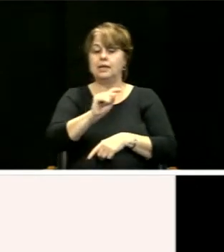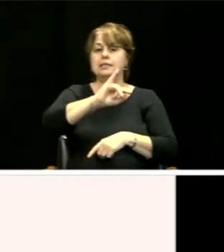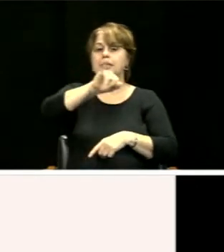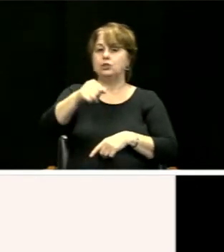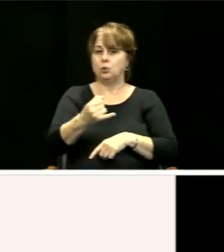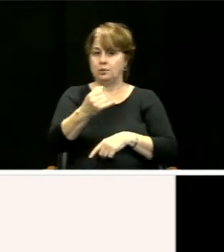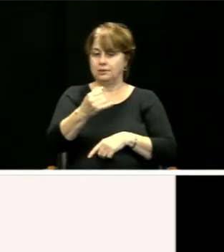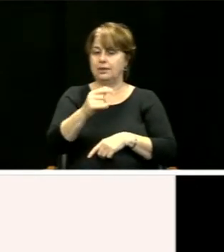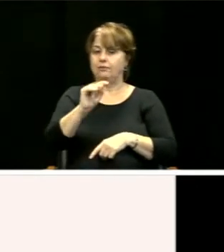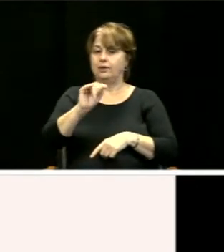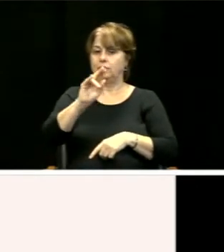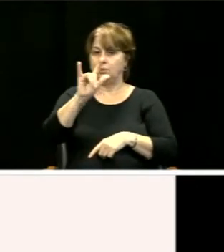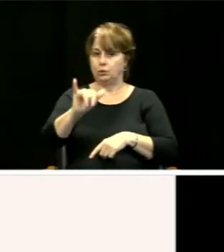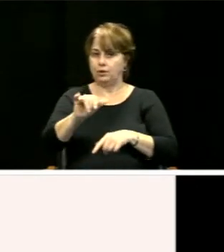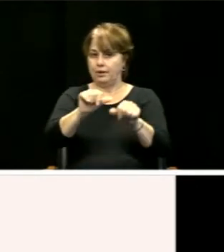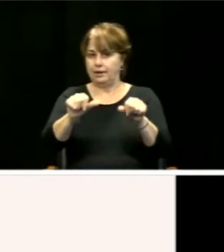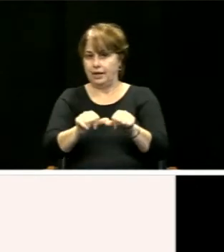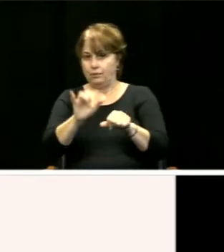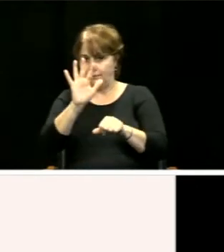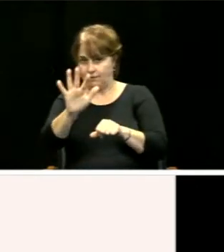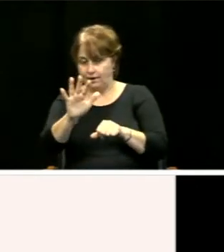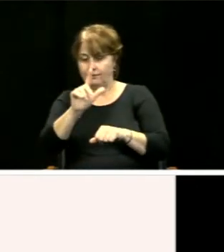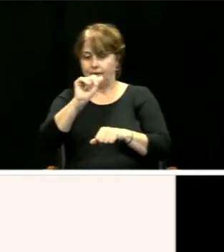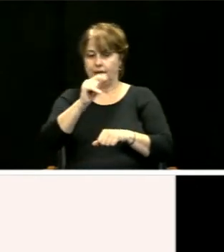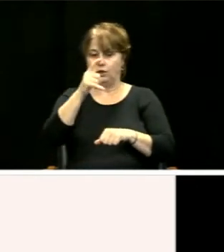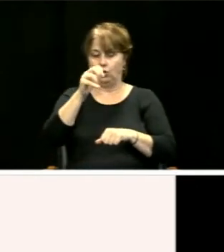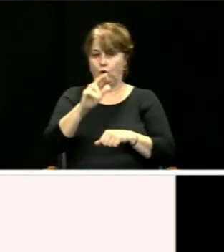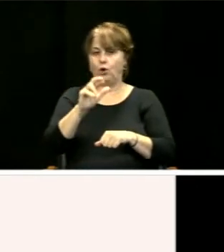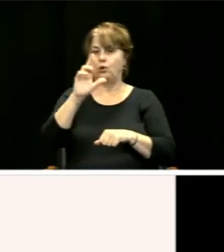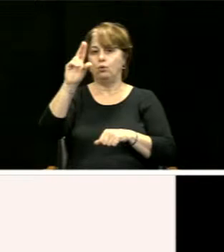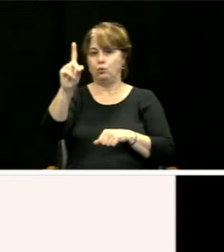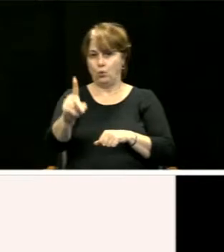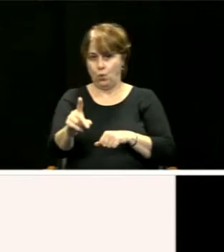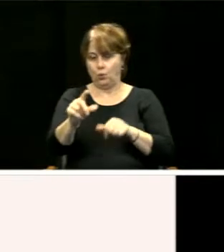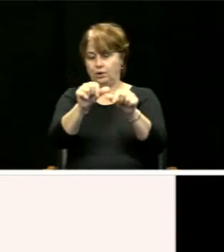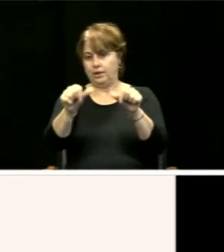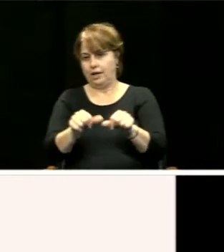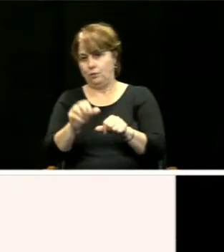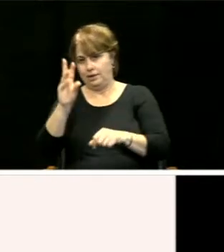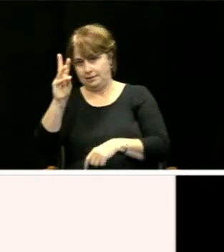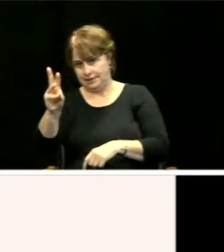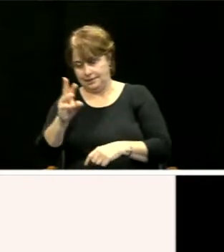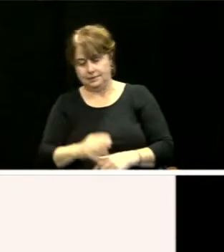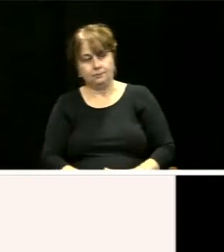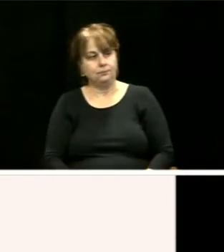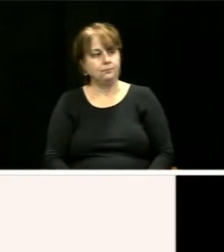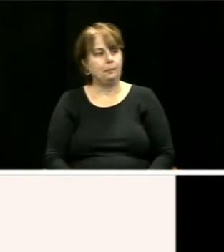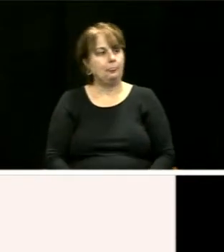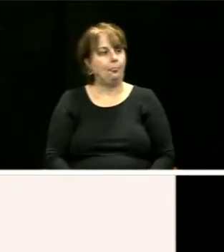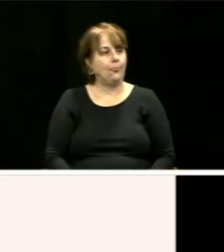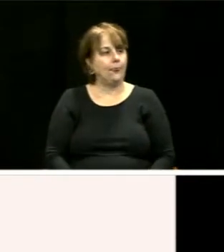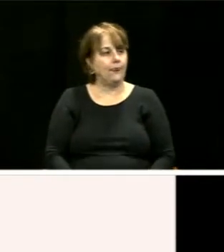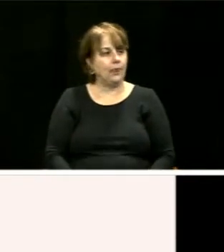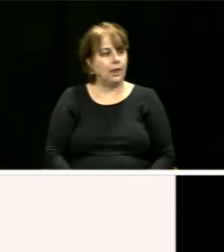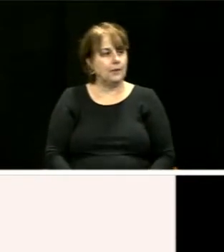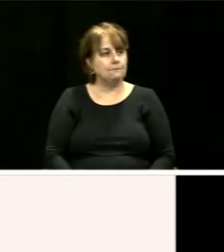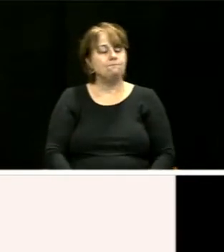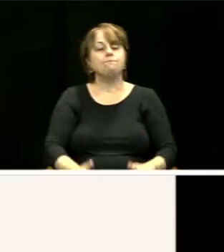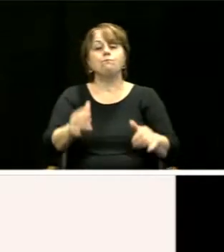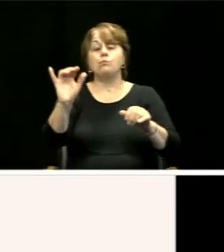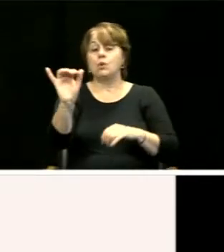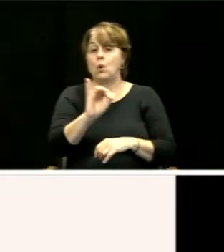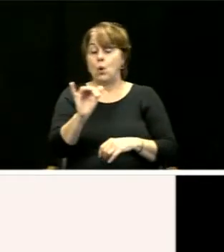Tributary system in area 5, and then the Lawler Road West in area 6. And then we've also